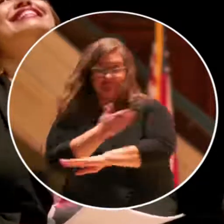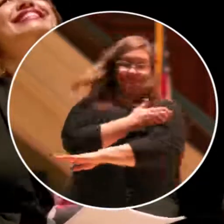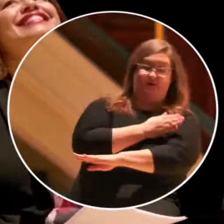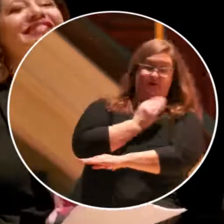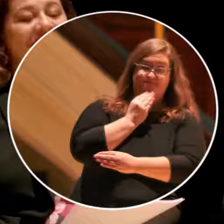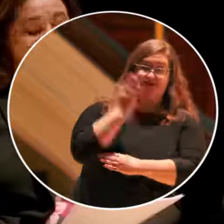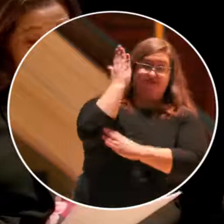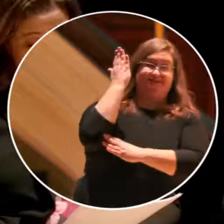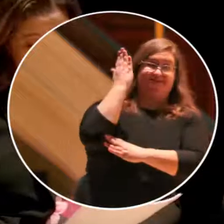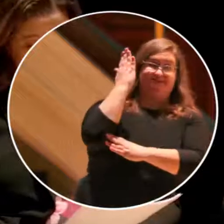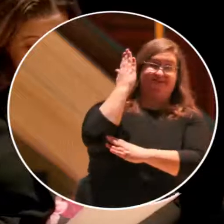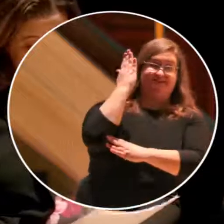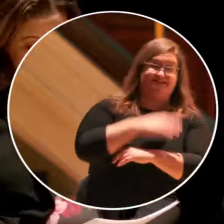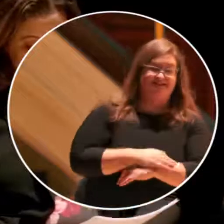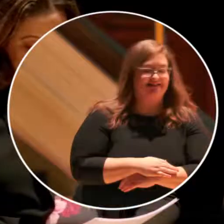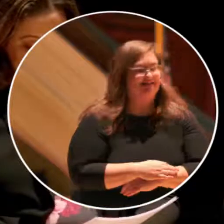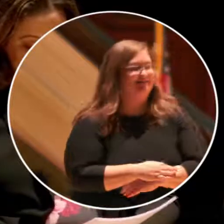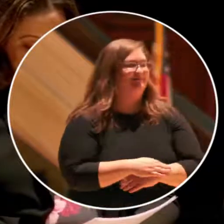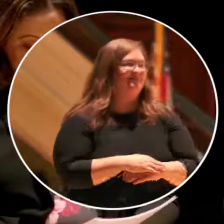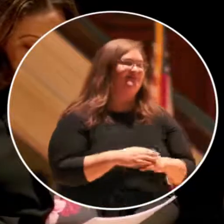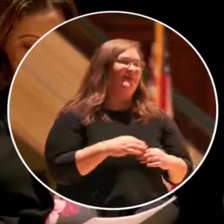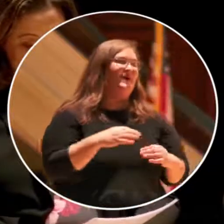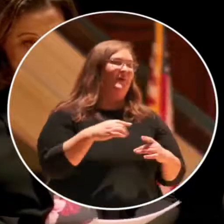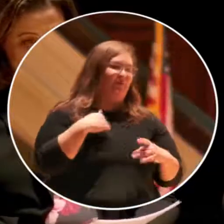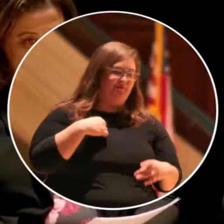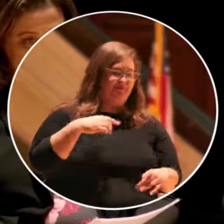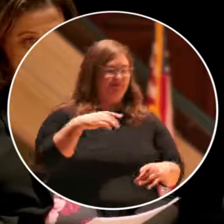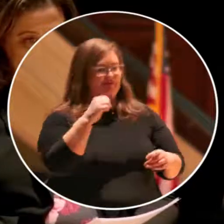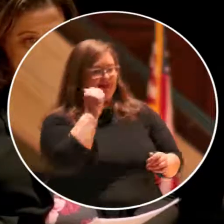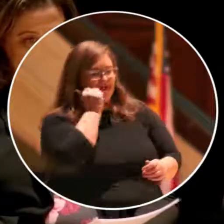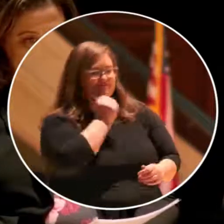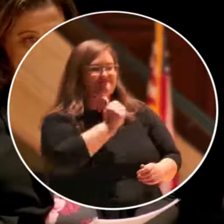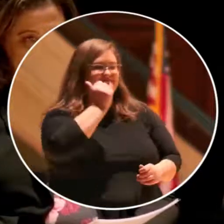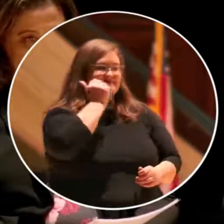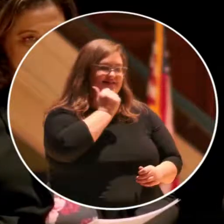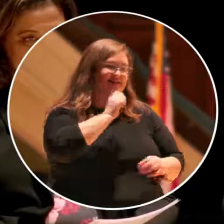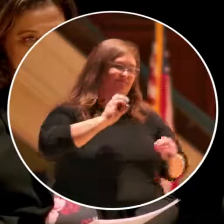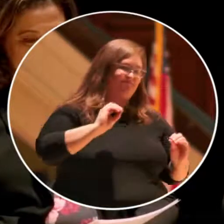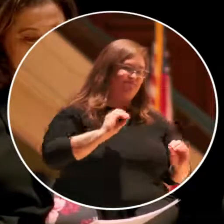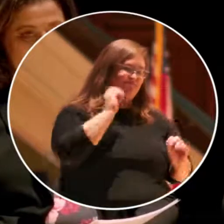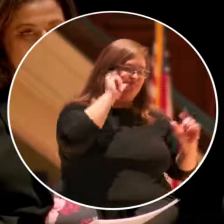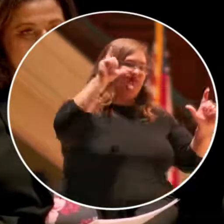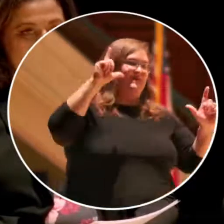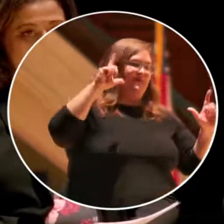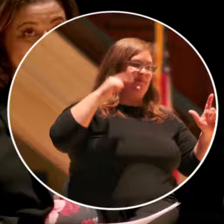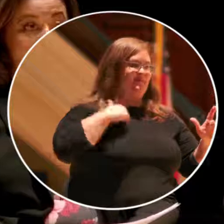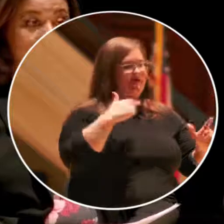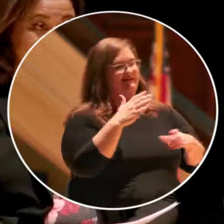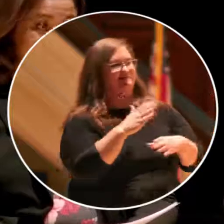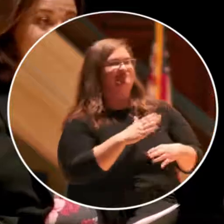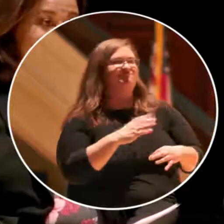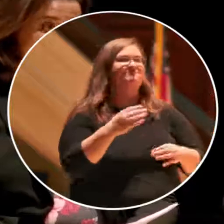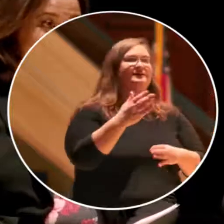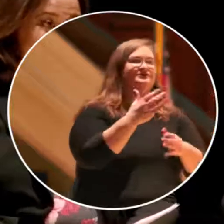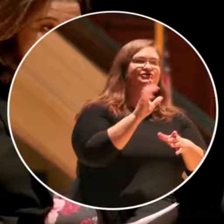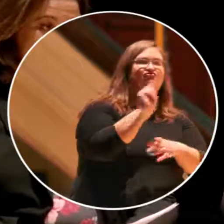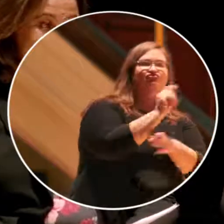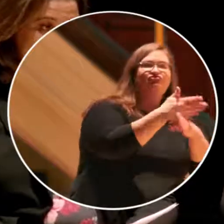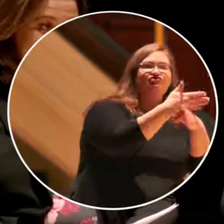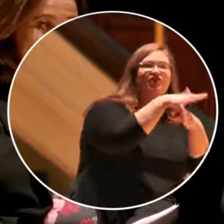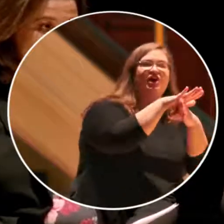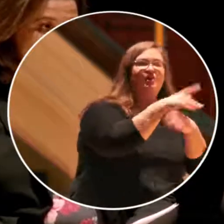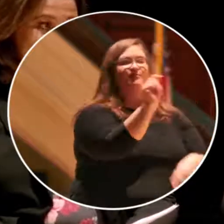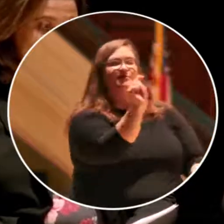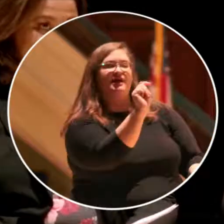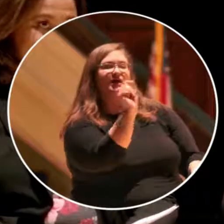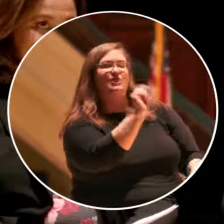The children like clockwork, washing up for school, sharing one bathroom happily, whose clothes were